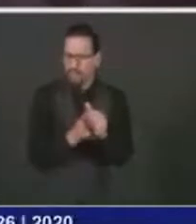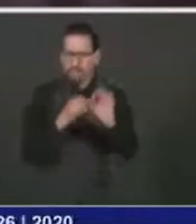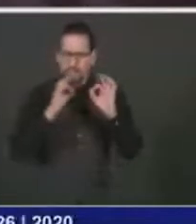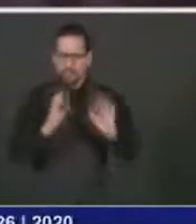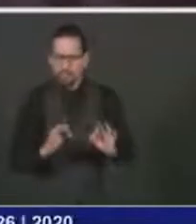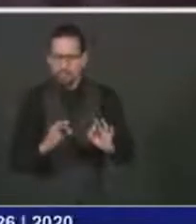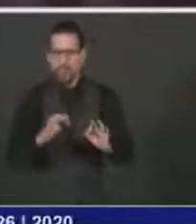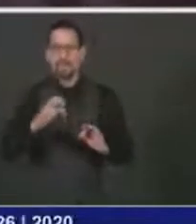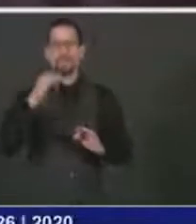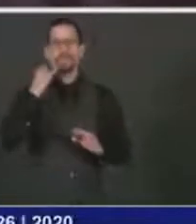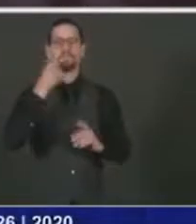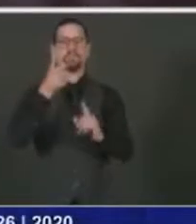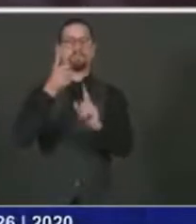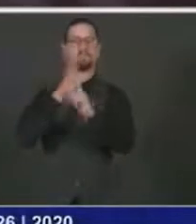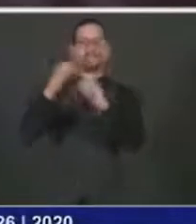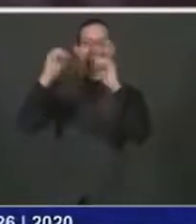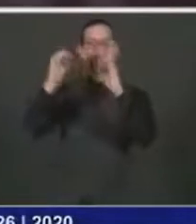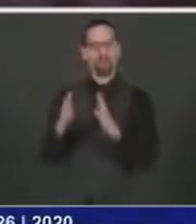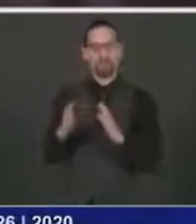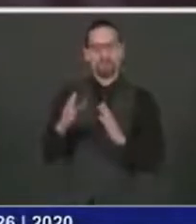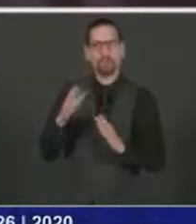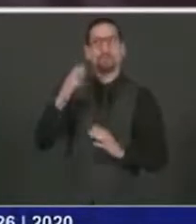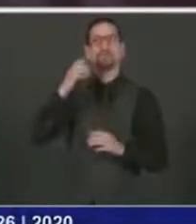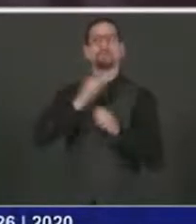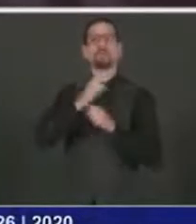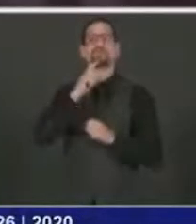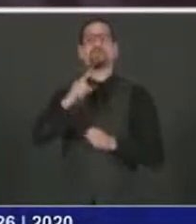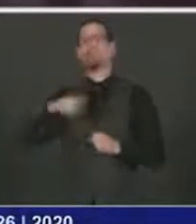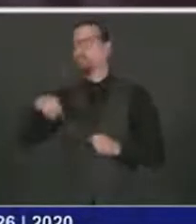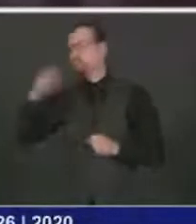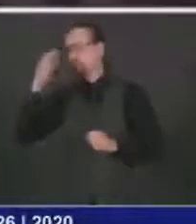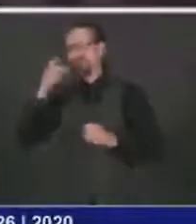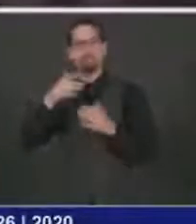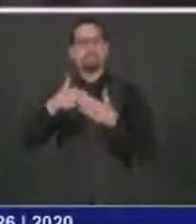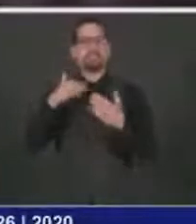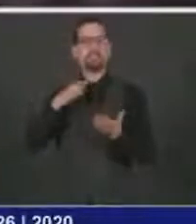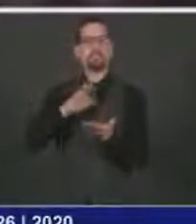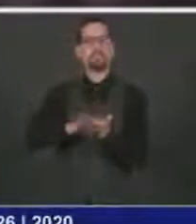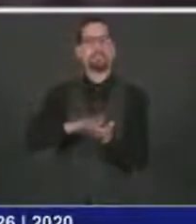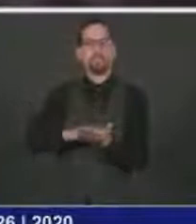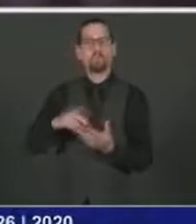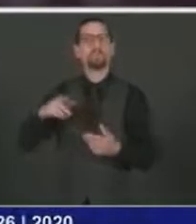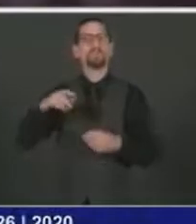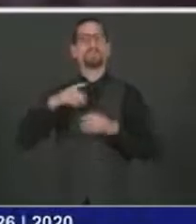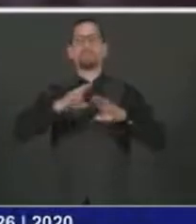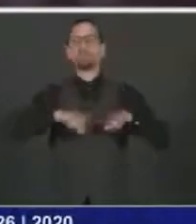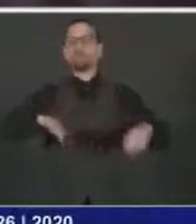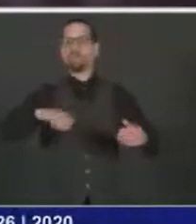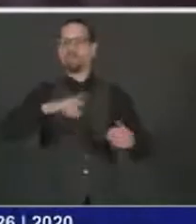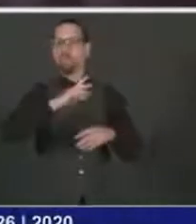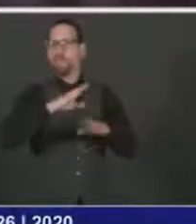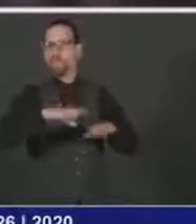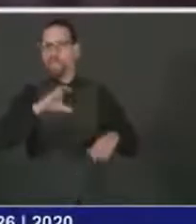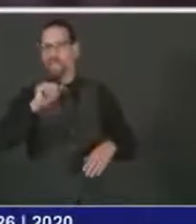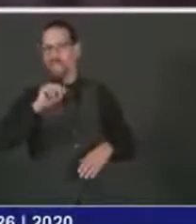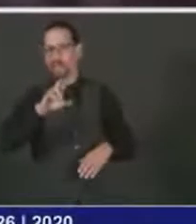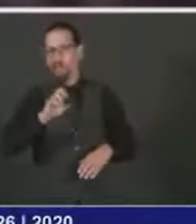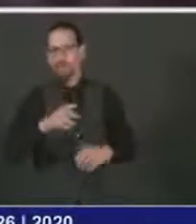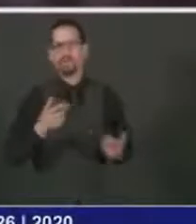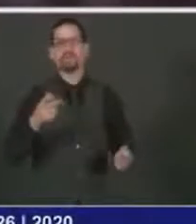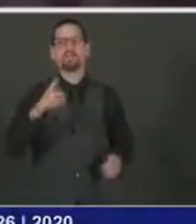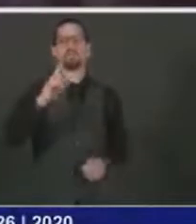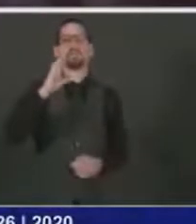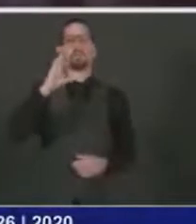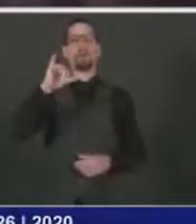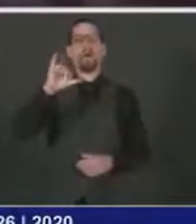the families, preschool teacher especially, child care centers, DCYF social workers, mental health